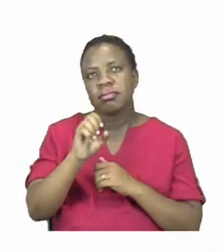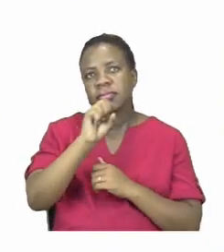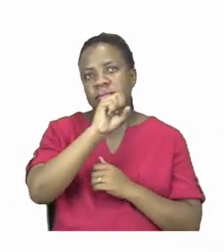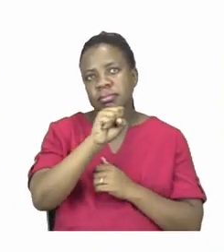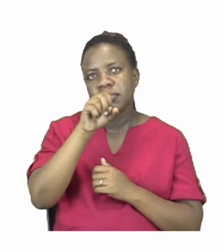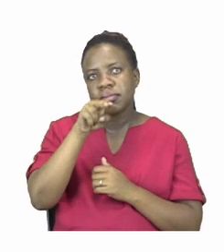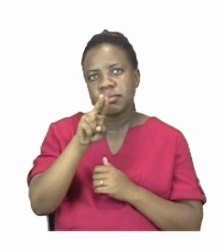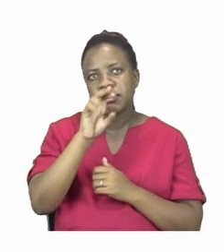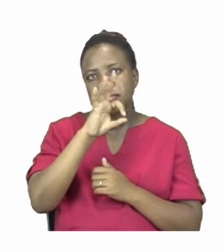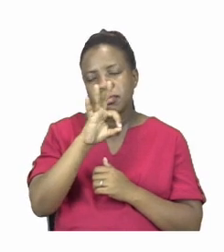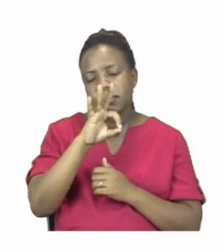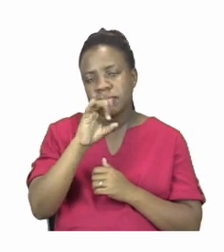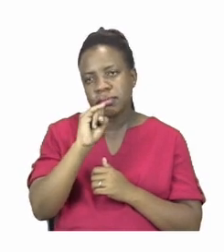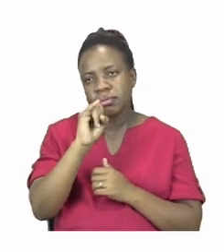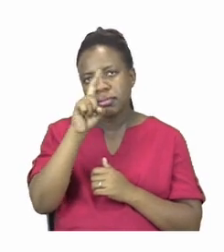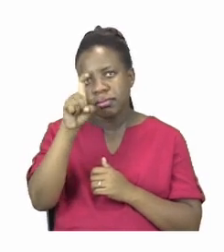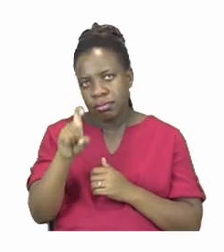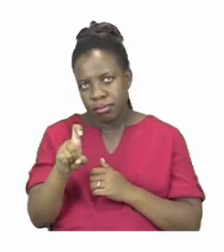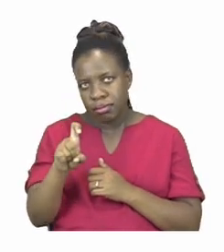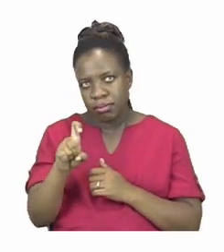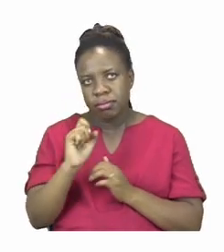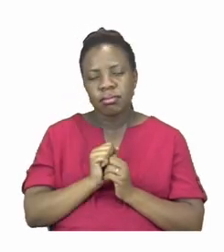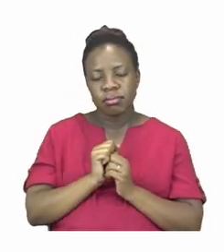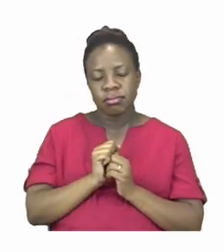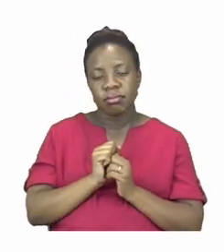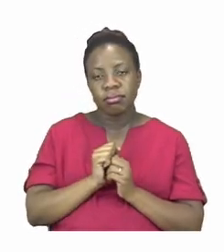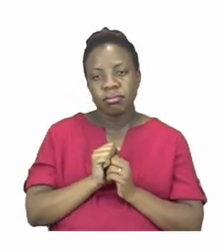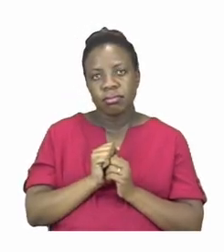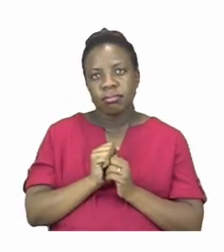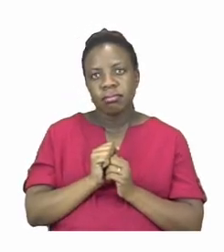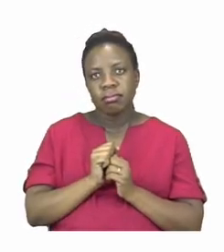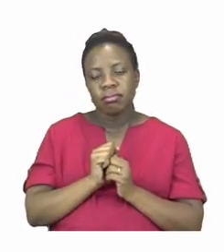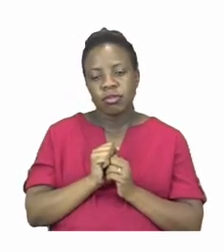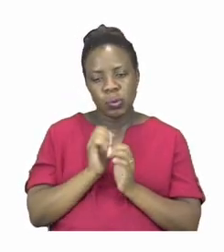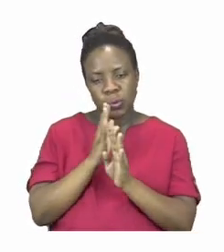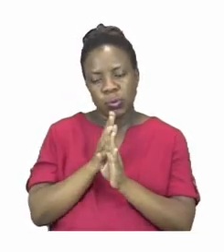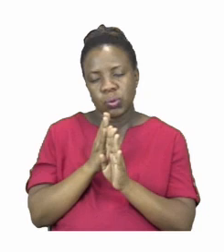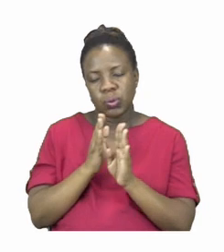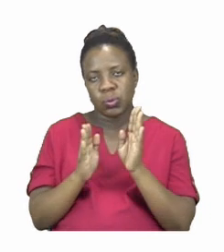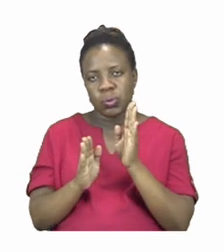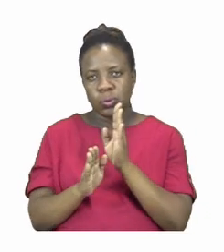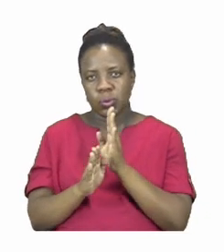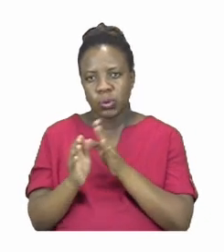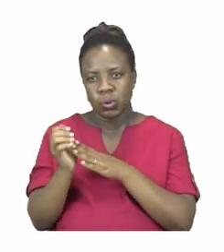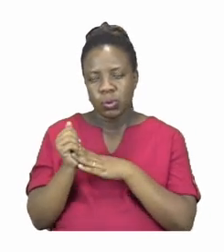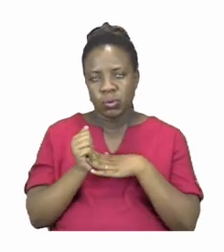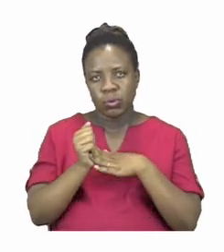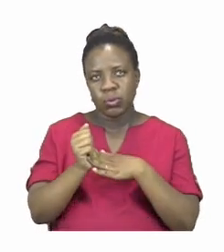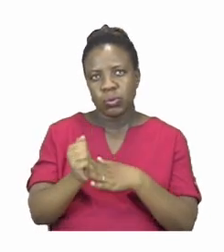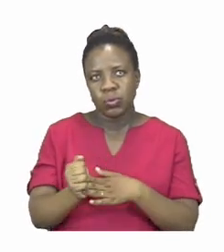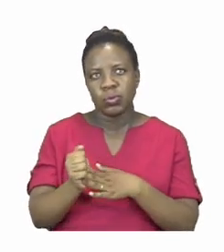the suffix is the one that's going to be guiding us on what to do. But before we do that, we need to know what a